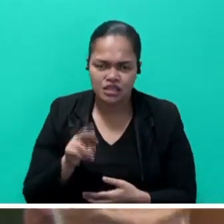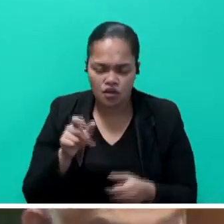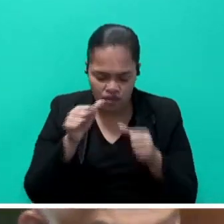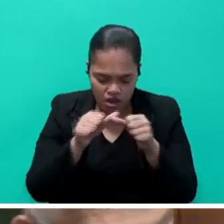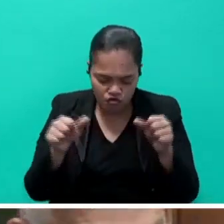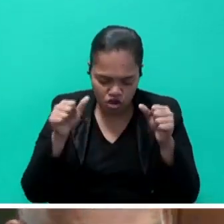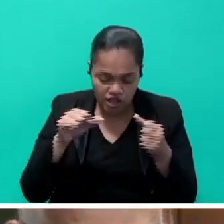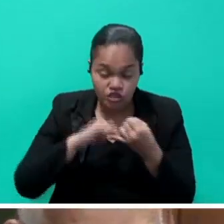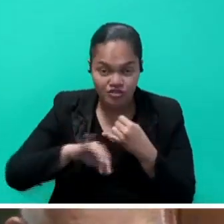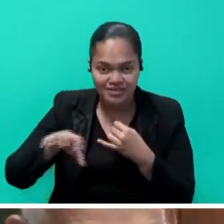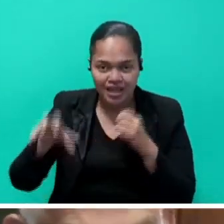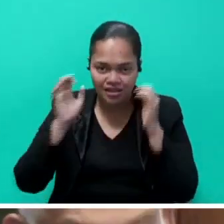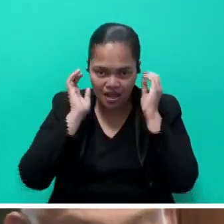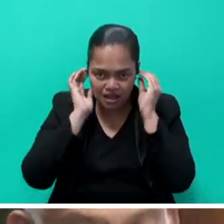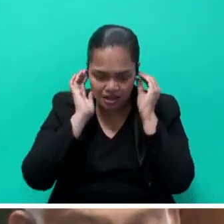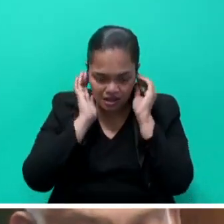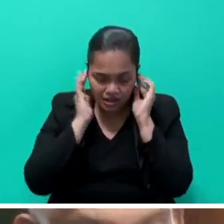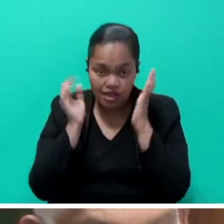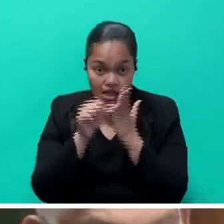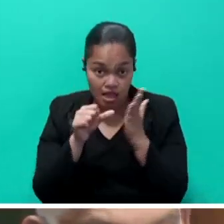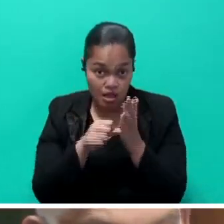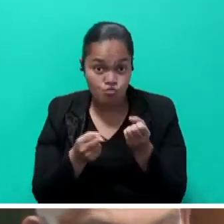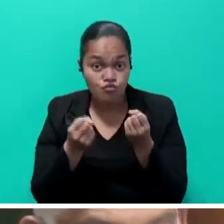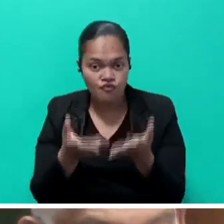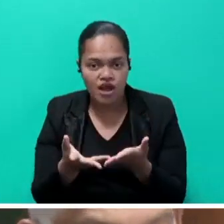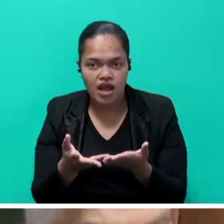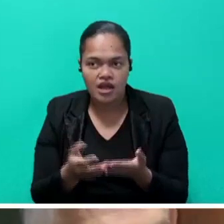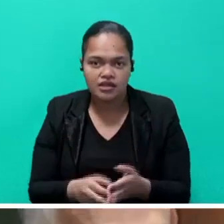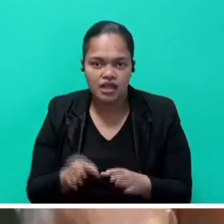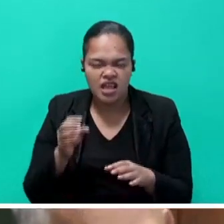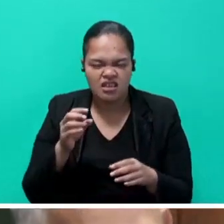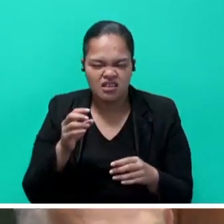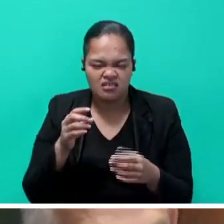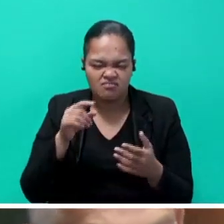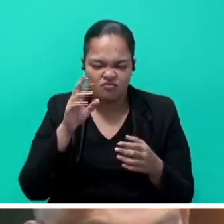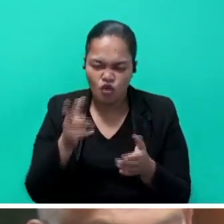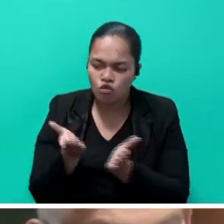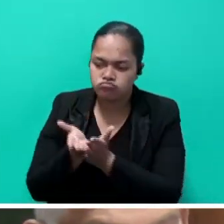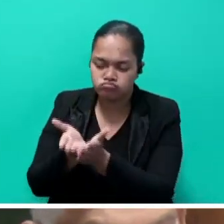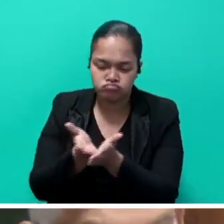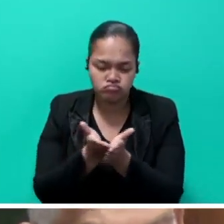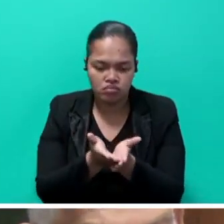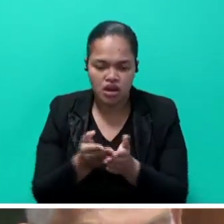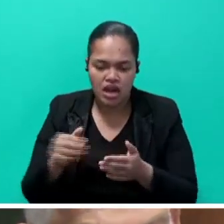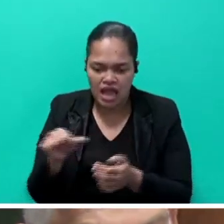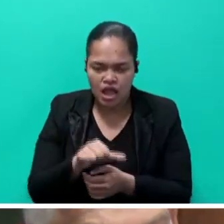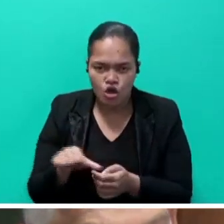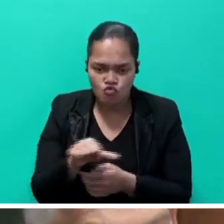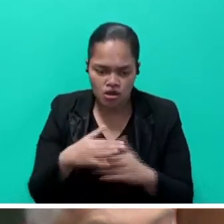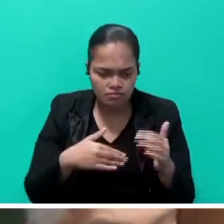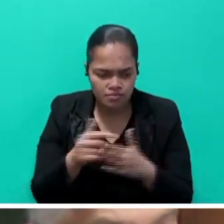sector. The Act provides for the declaration of drainage areas, authorizes the execution of